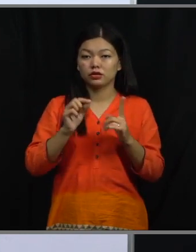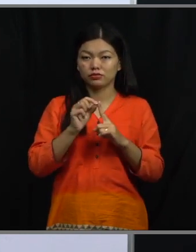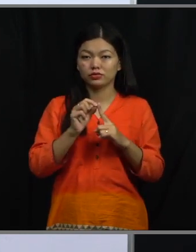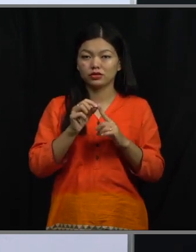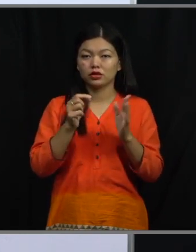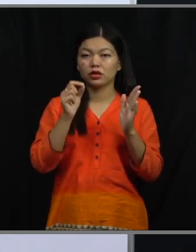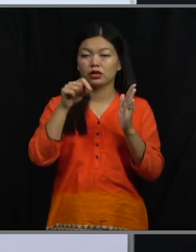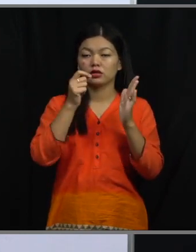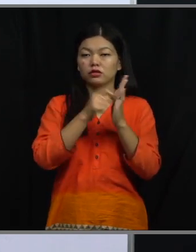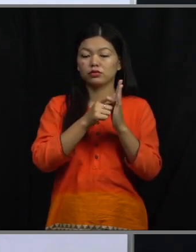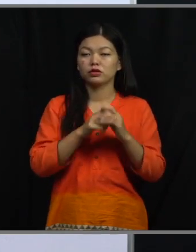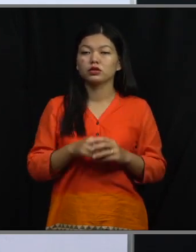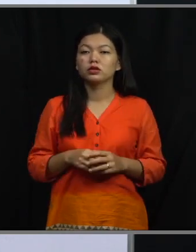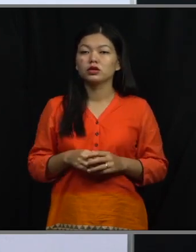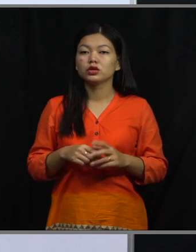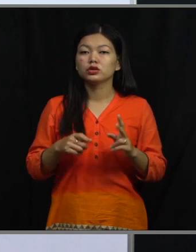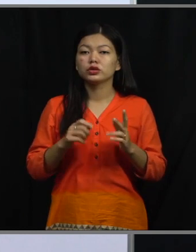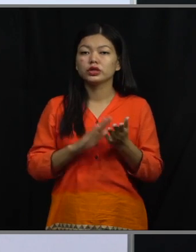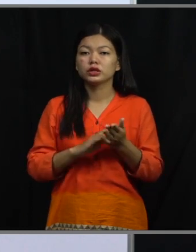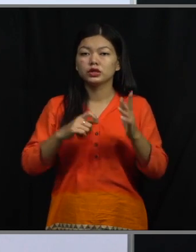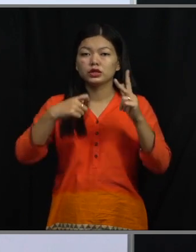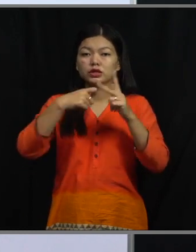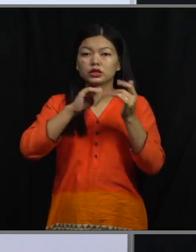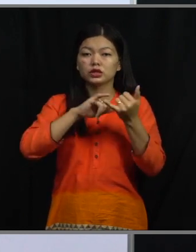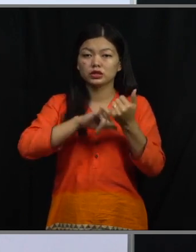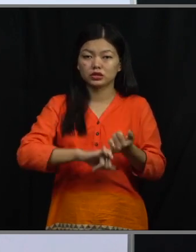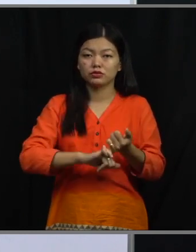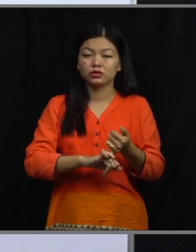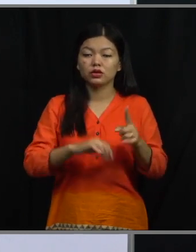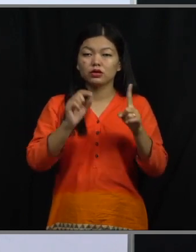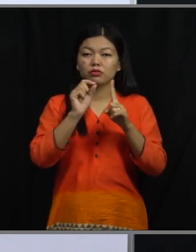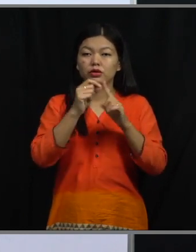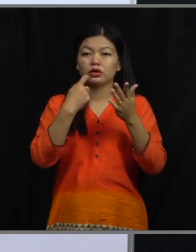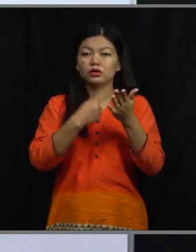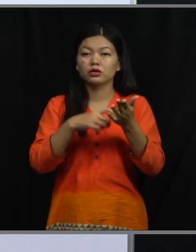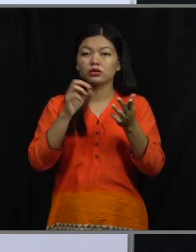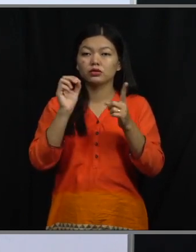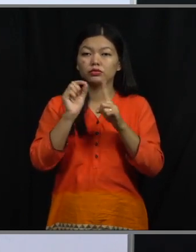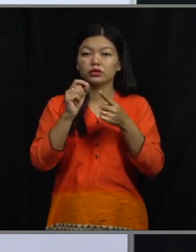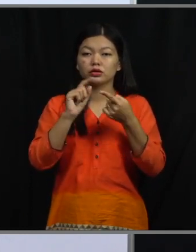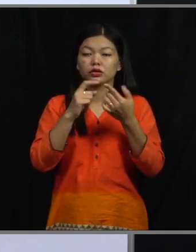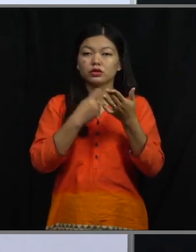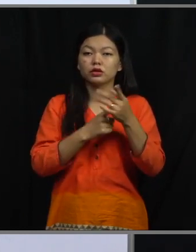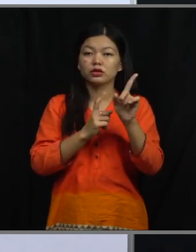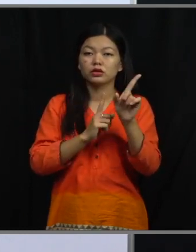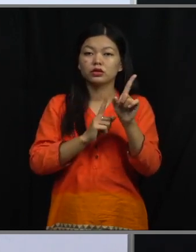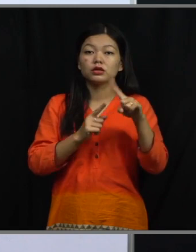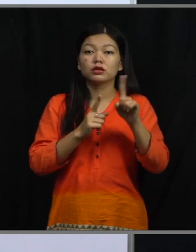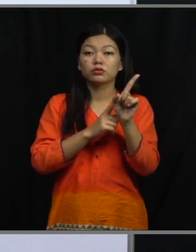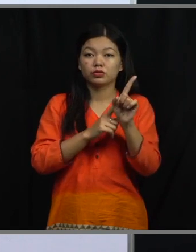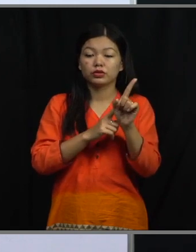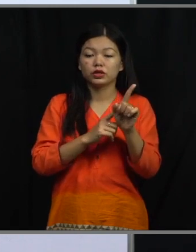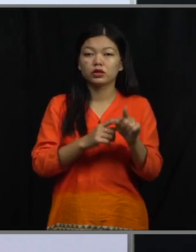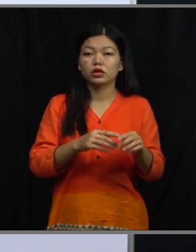the transmission of property from one generation to the another generation, okay. And when we talk about